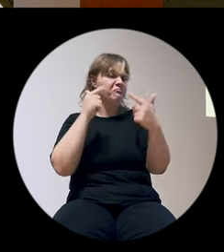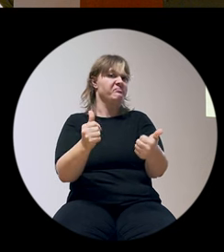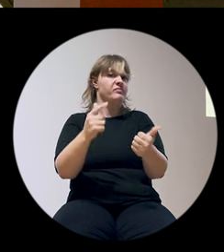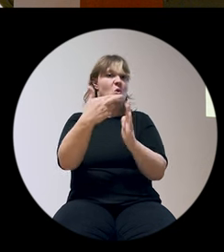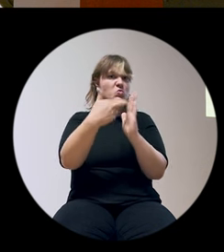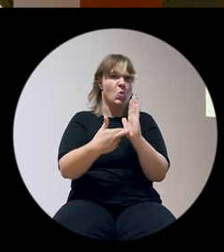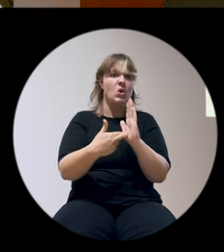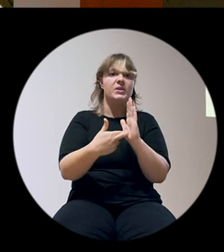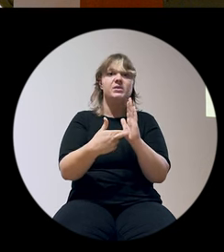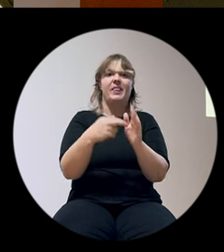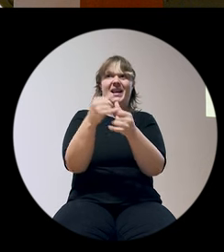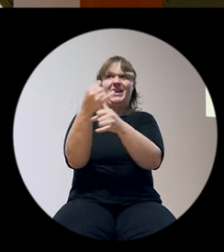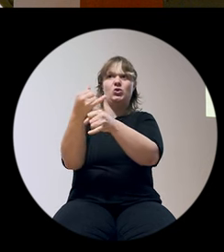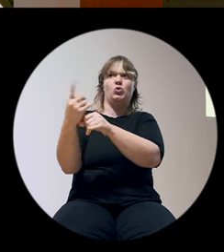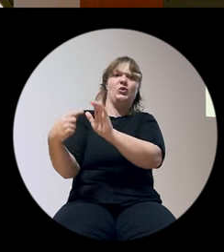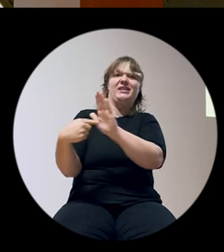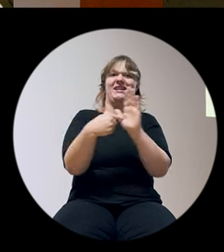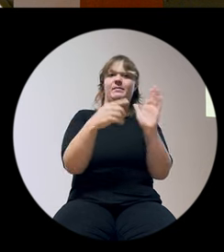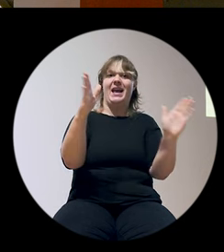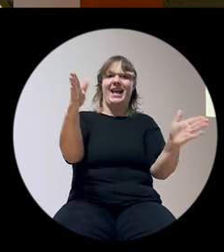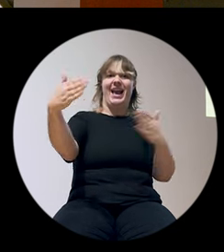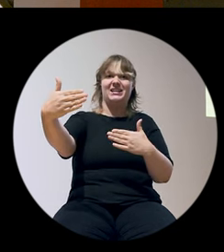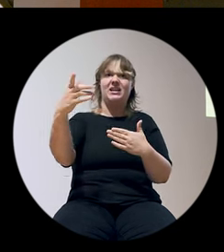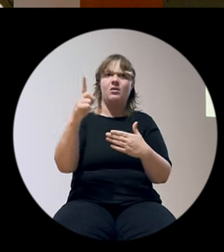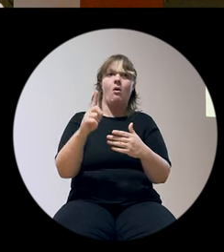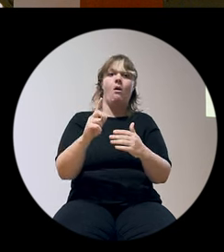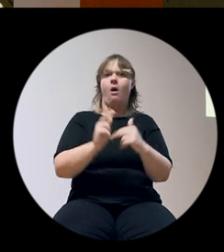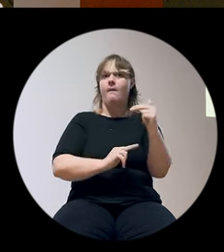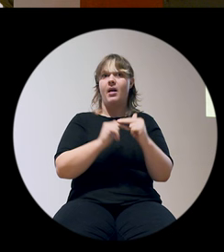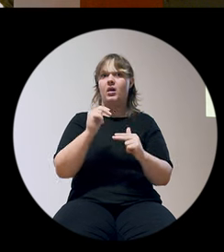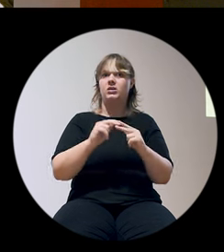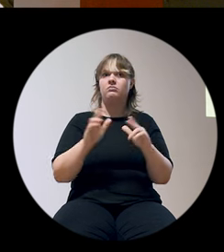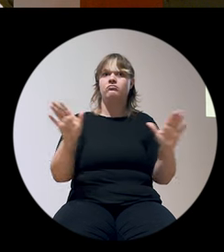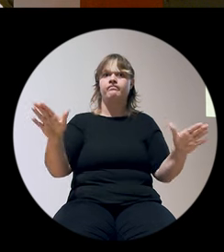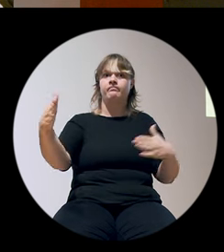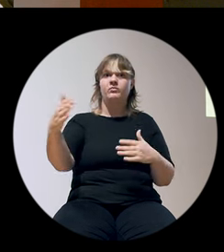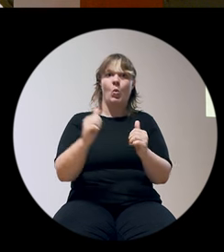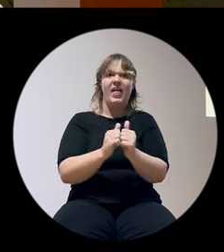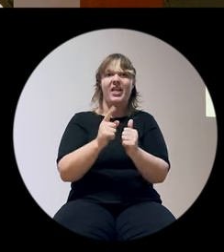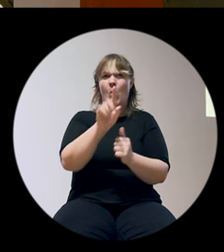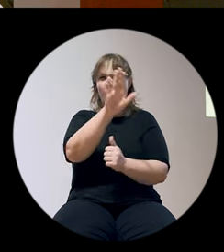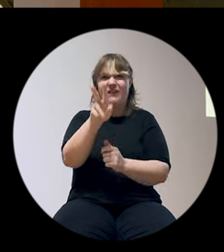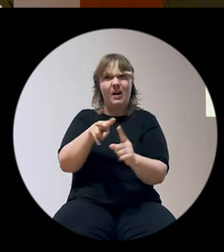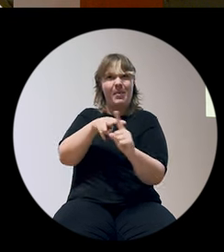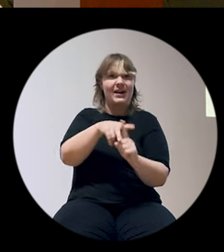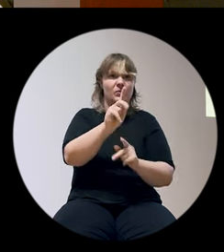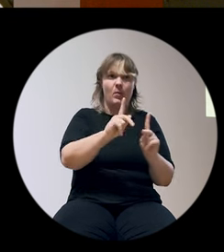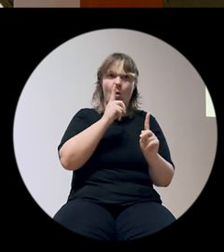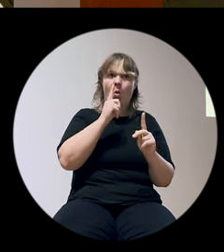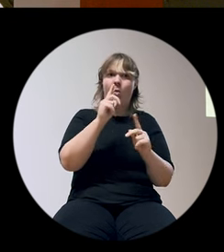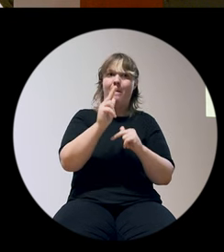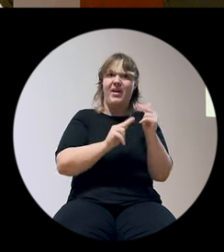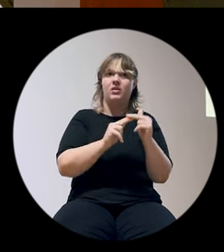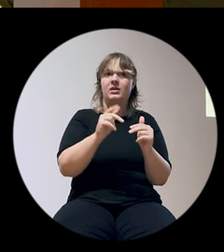of institutional display cases are built with were never applied to those who built the containers